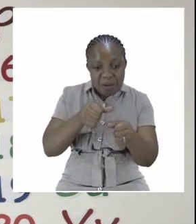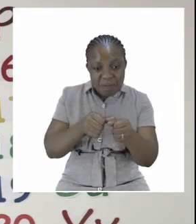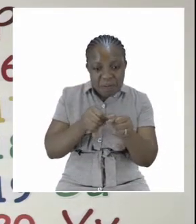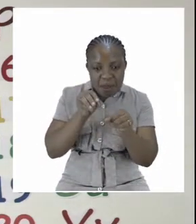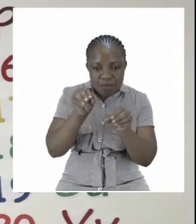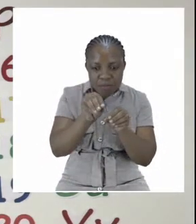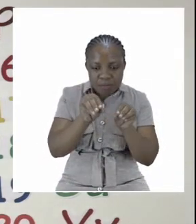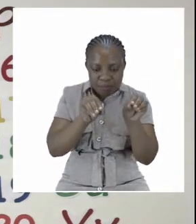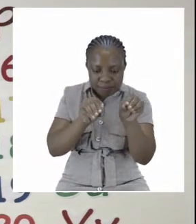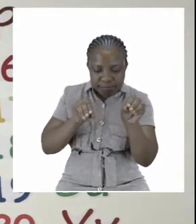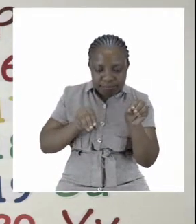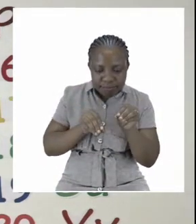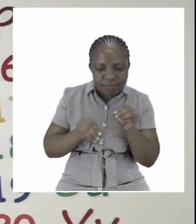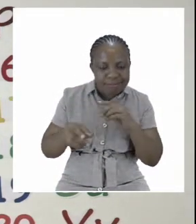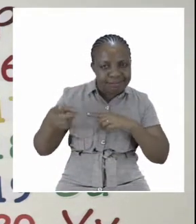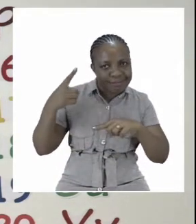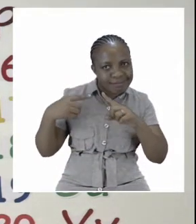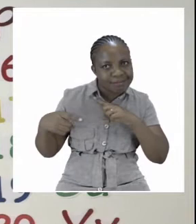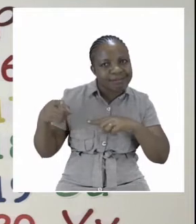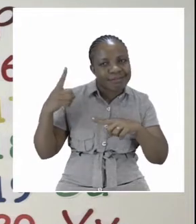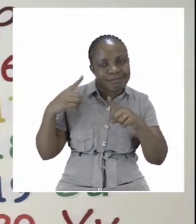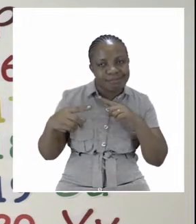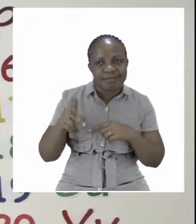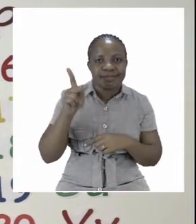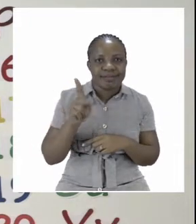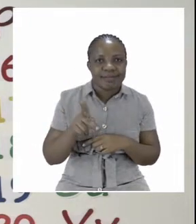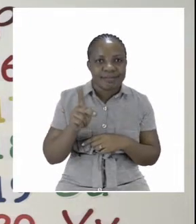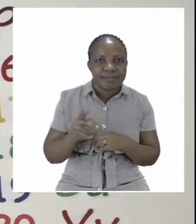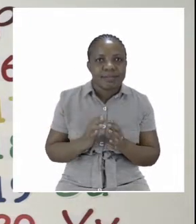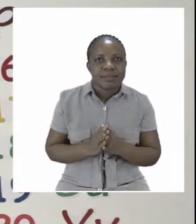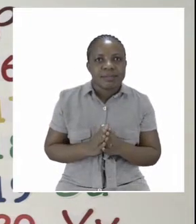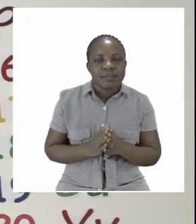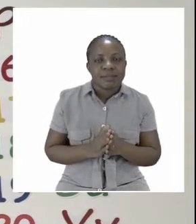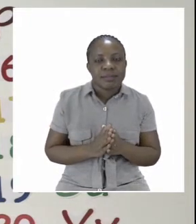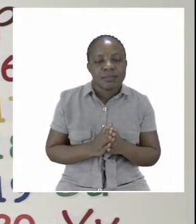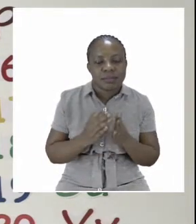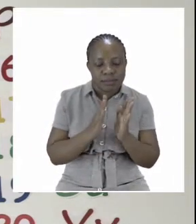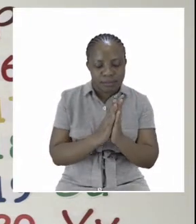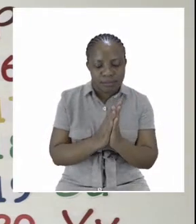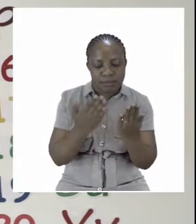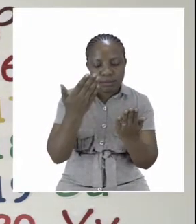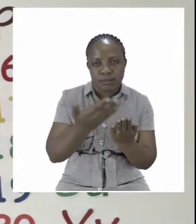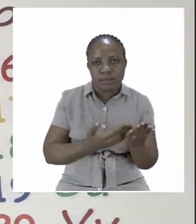over again. Now, let us take a look at our next exercise on page